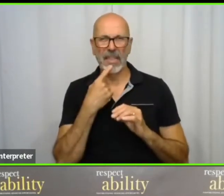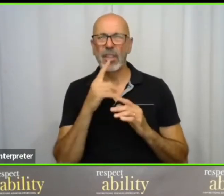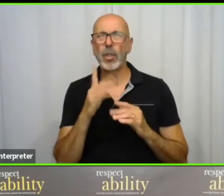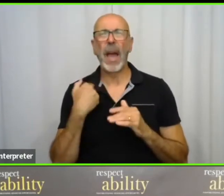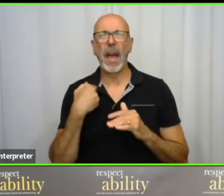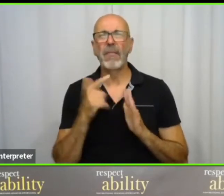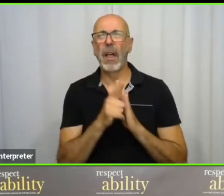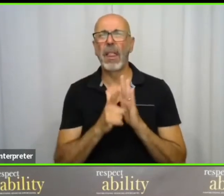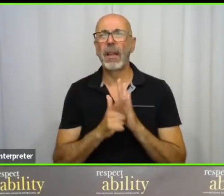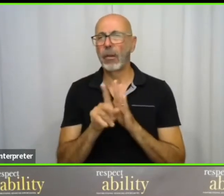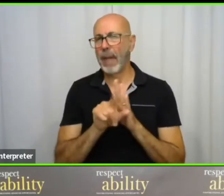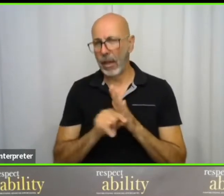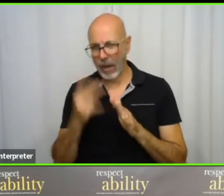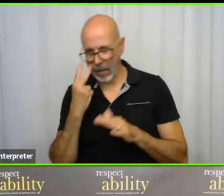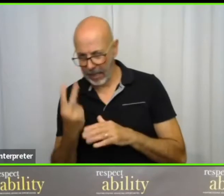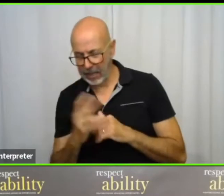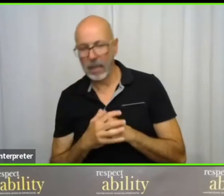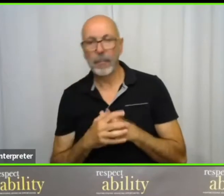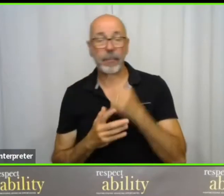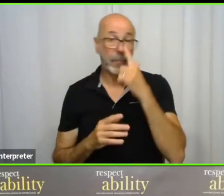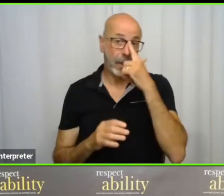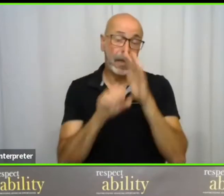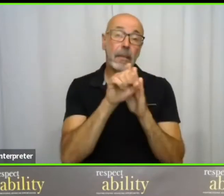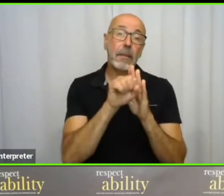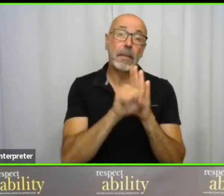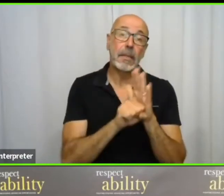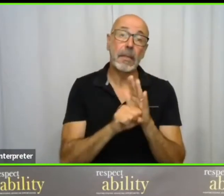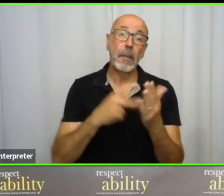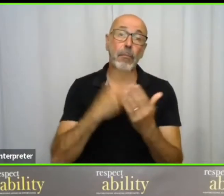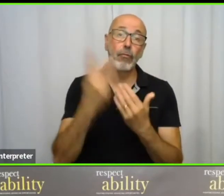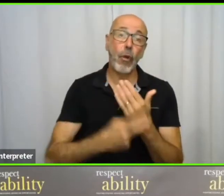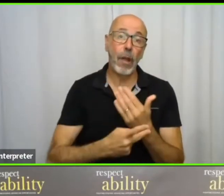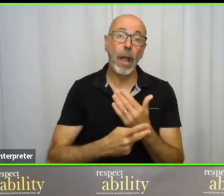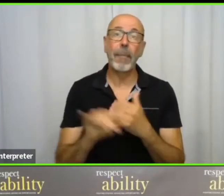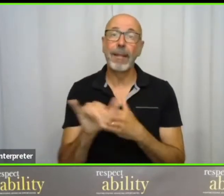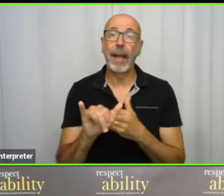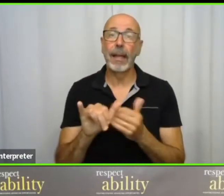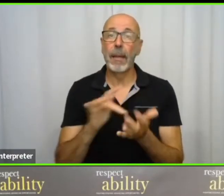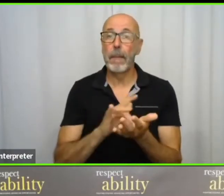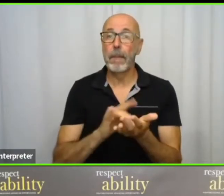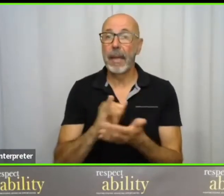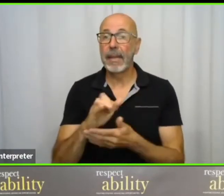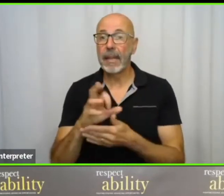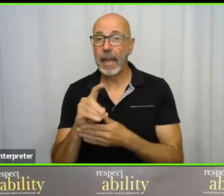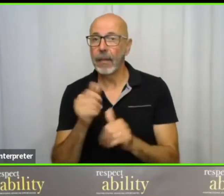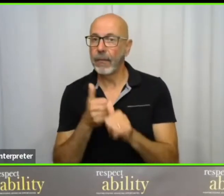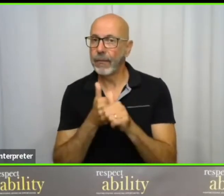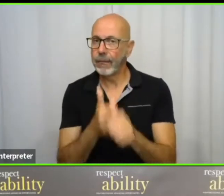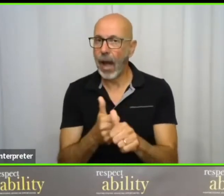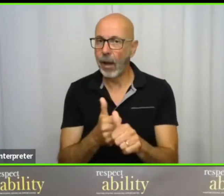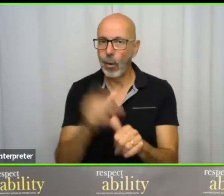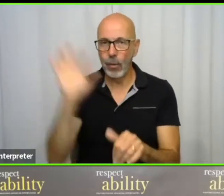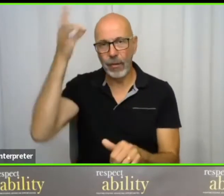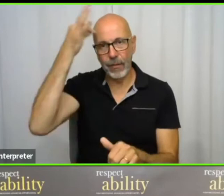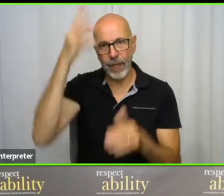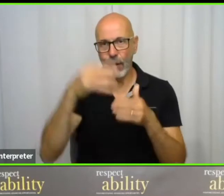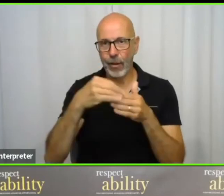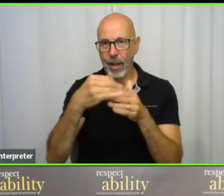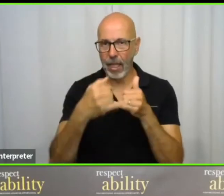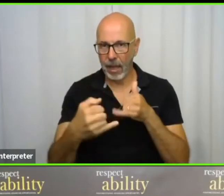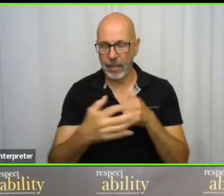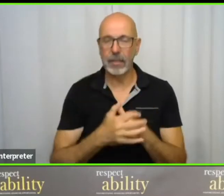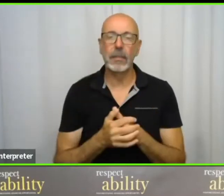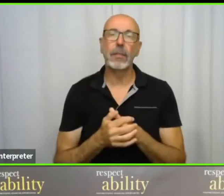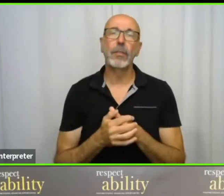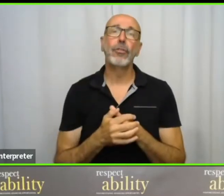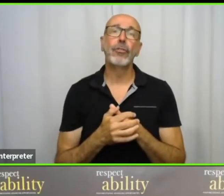background. State programs such as Medicaid are implemented pursuant to federal guidelines. So right now, the joint